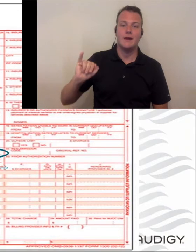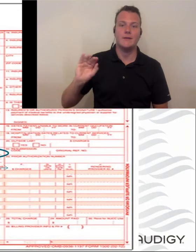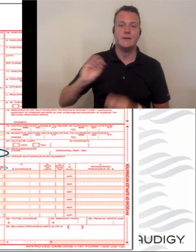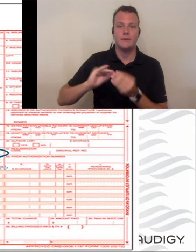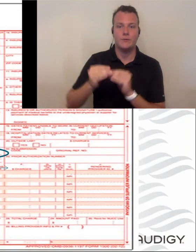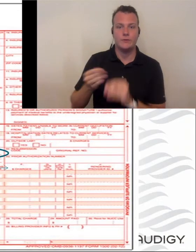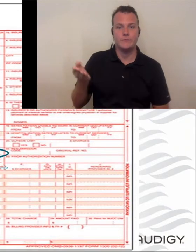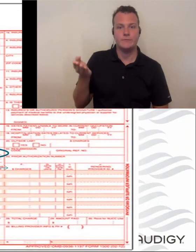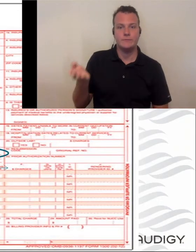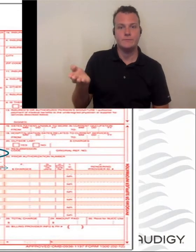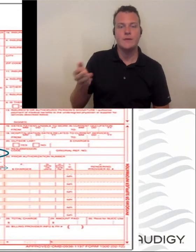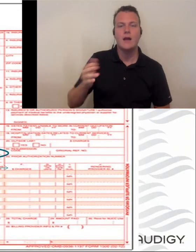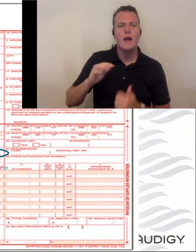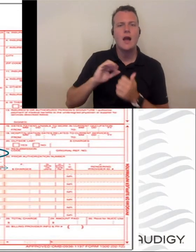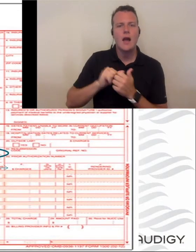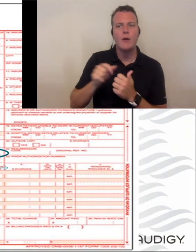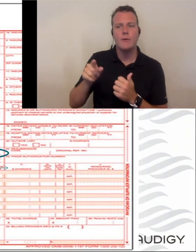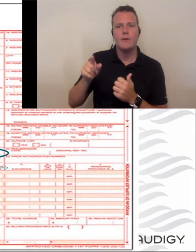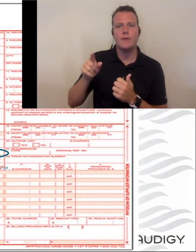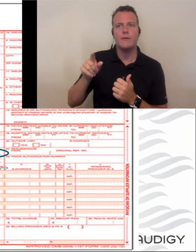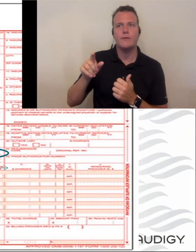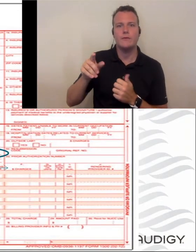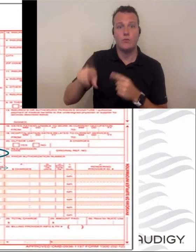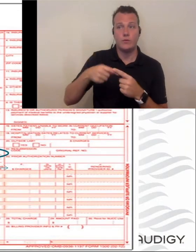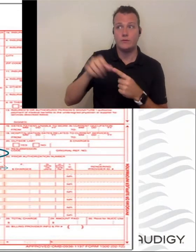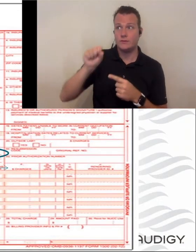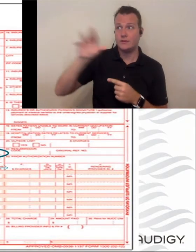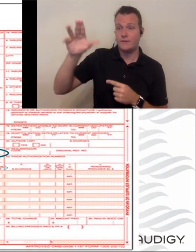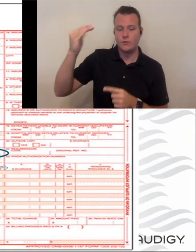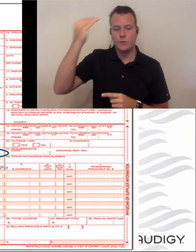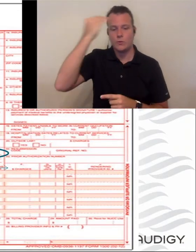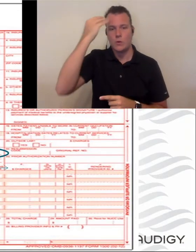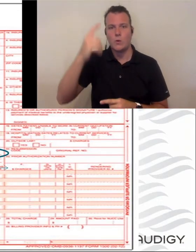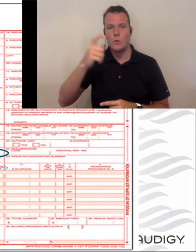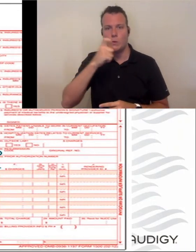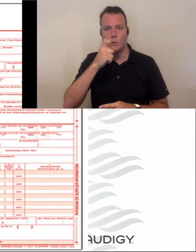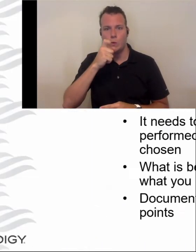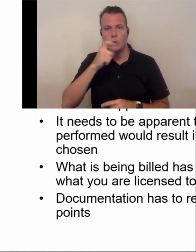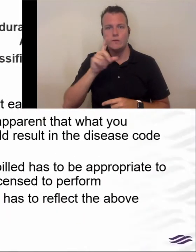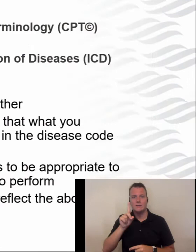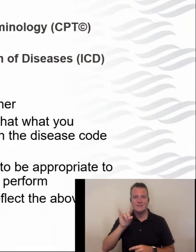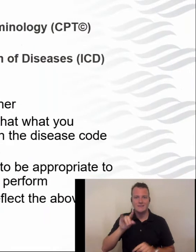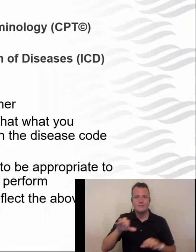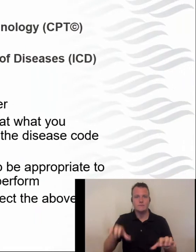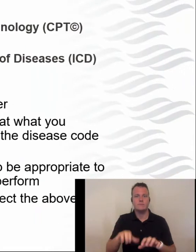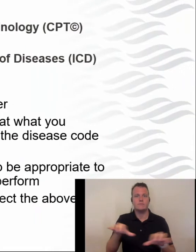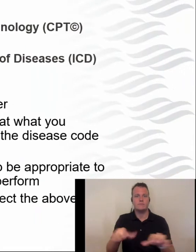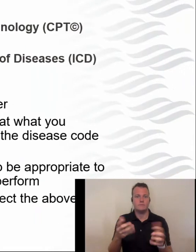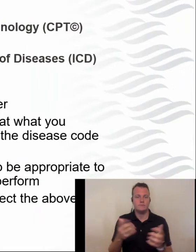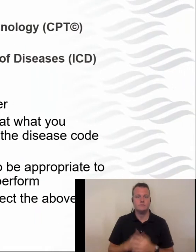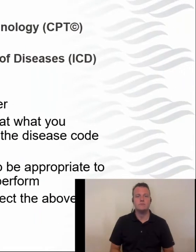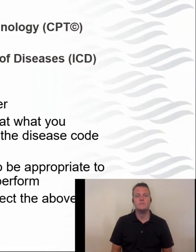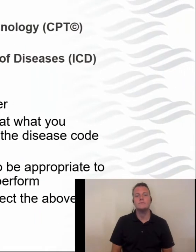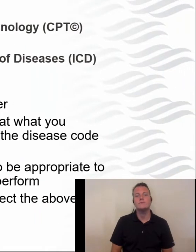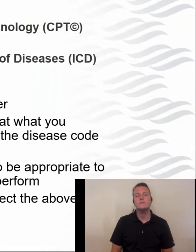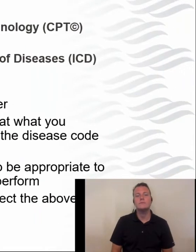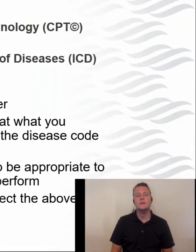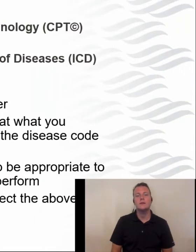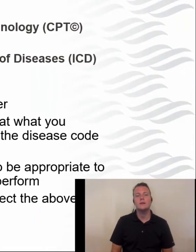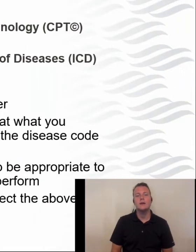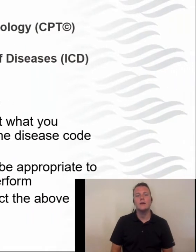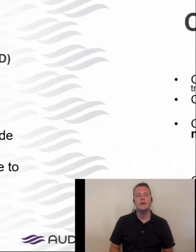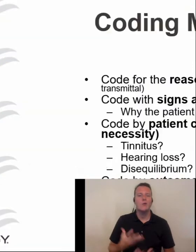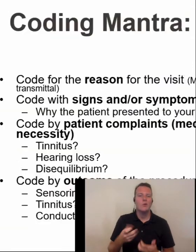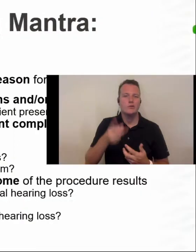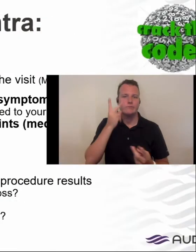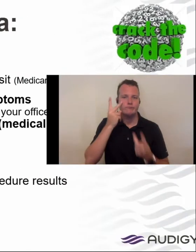there. So that's how they know you're the provider who did that service. So I just kind of, again, wanted you to sort of see what